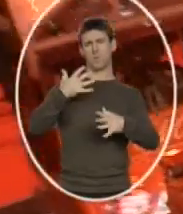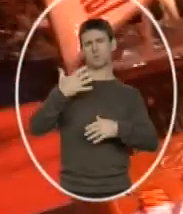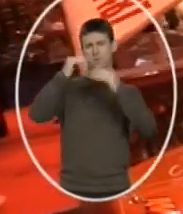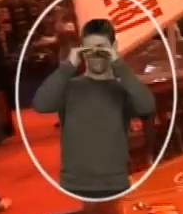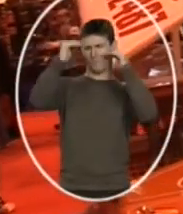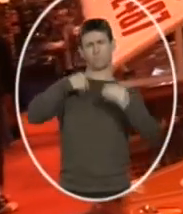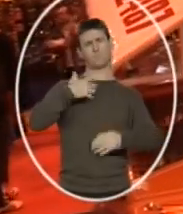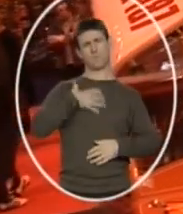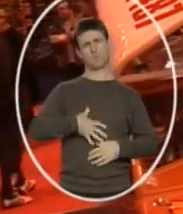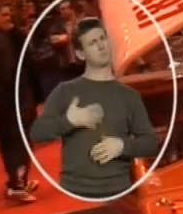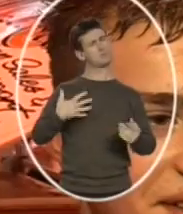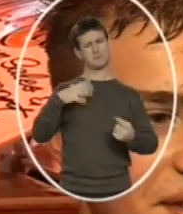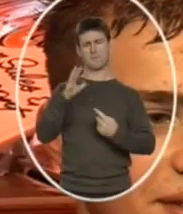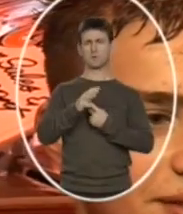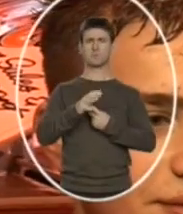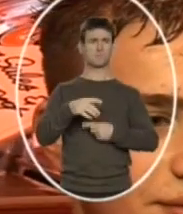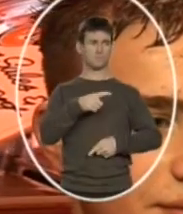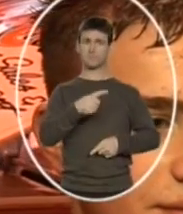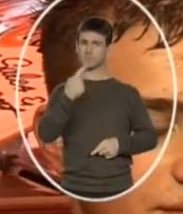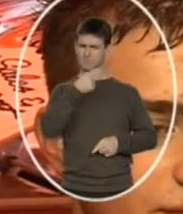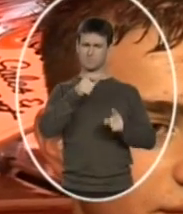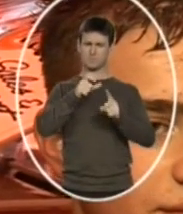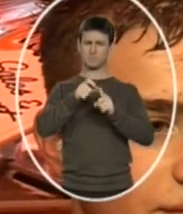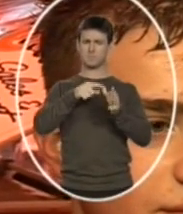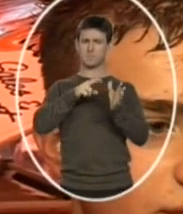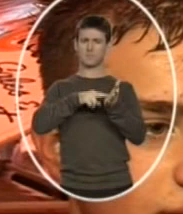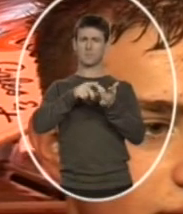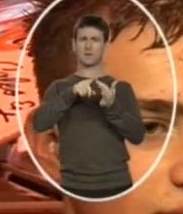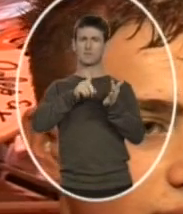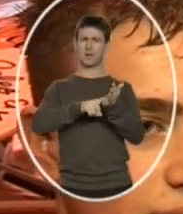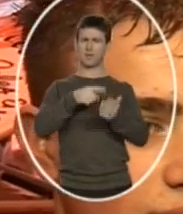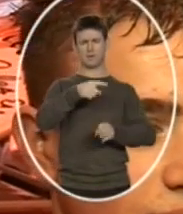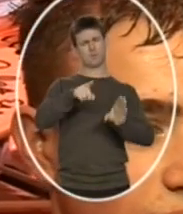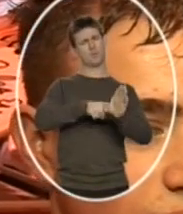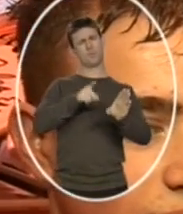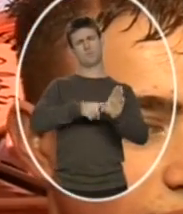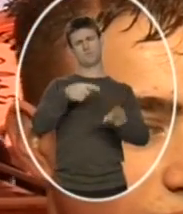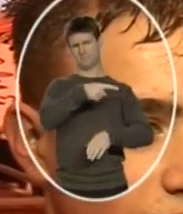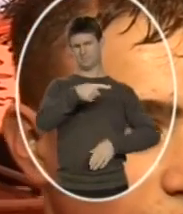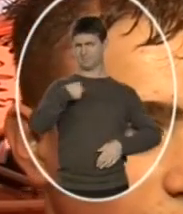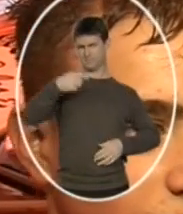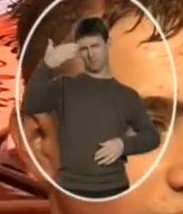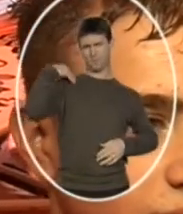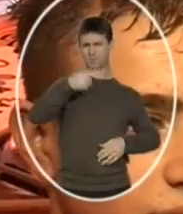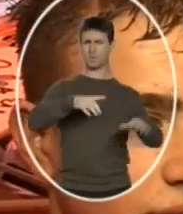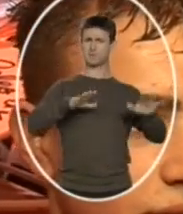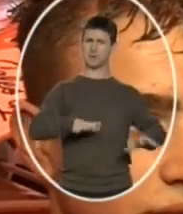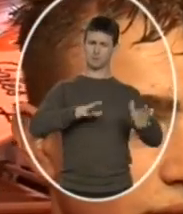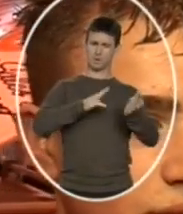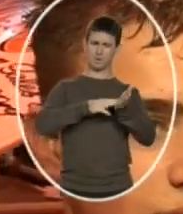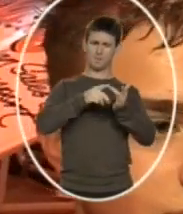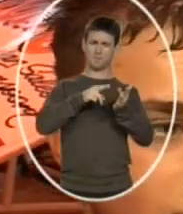And here's a youngster going places. Young Daniel Wainman is with us right now, who's making the step up from the national mini stocks where you've